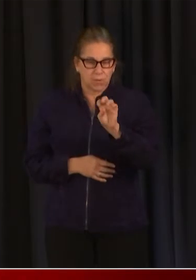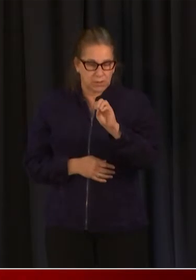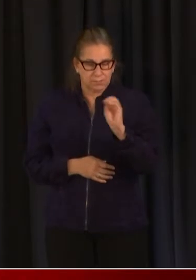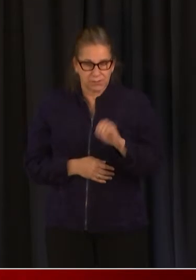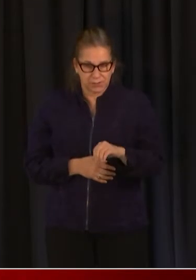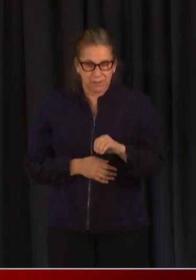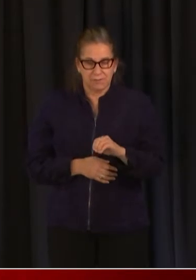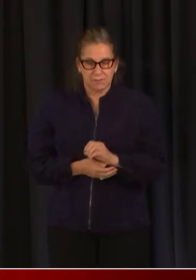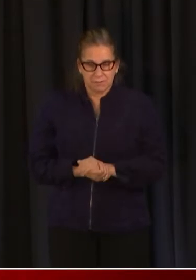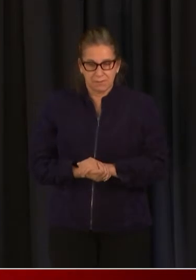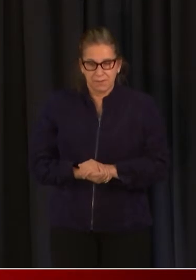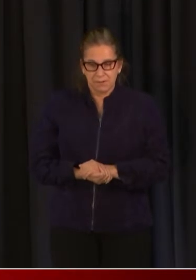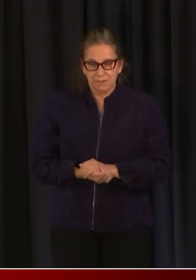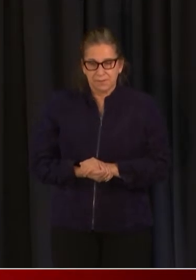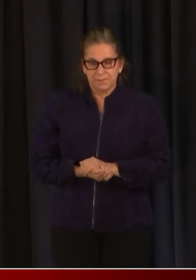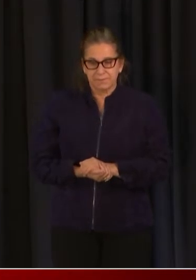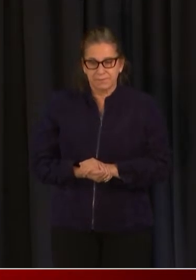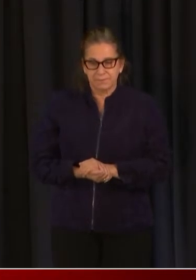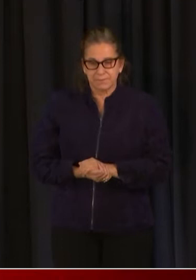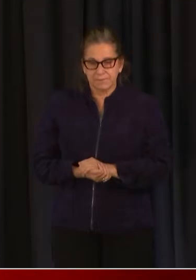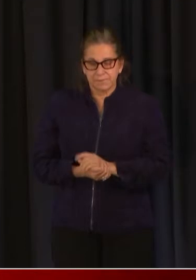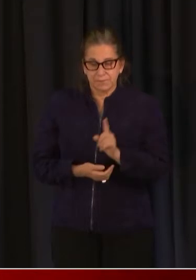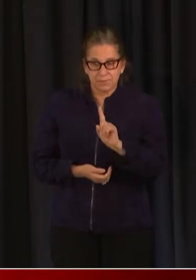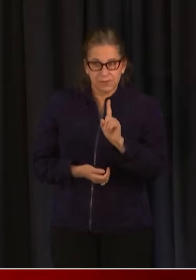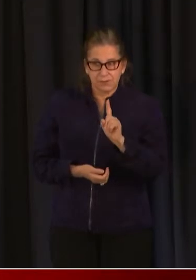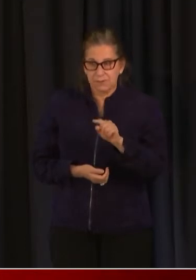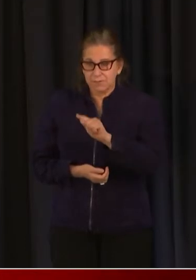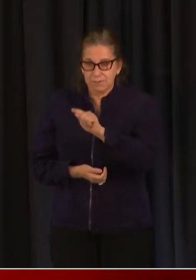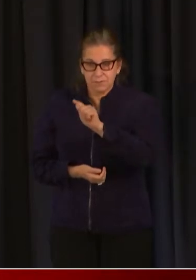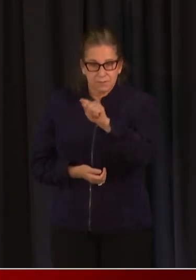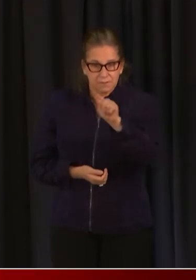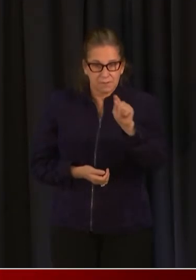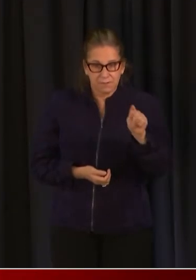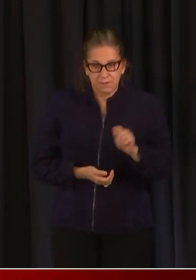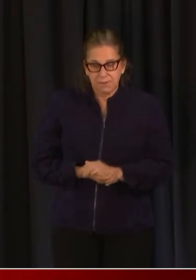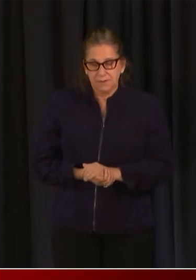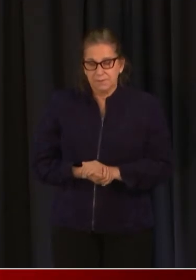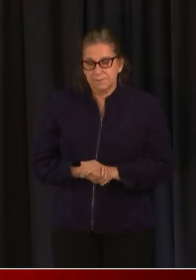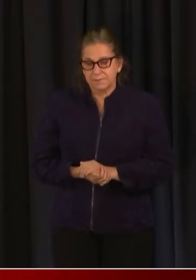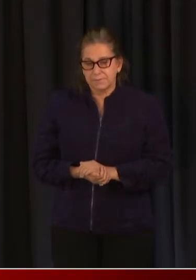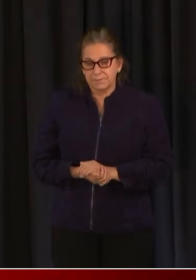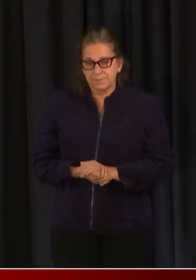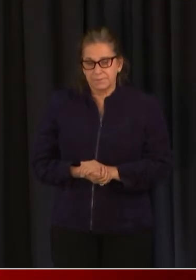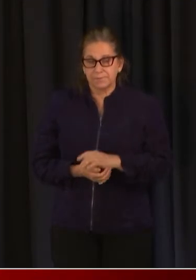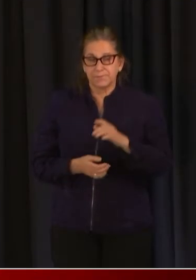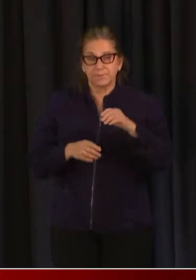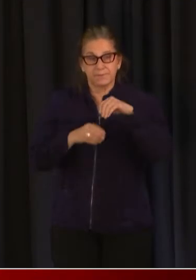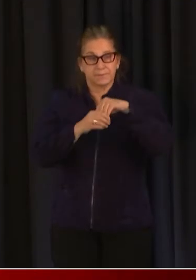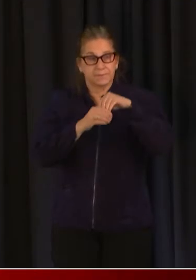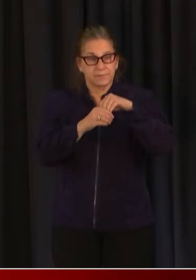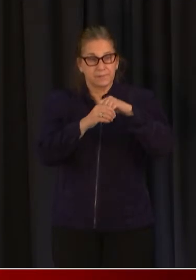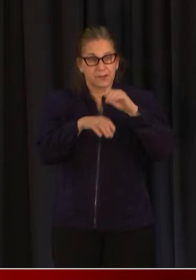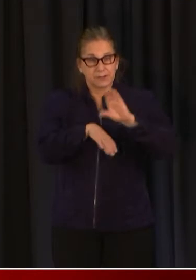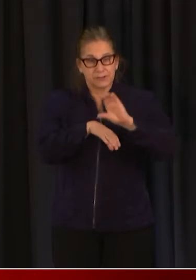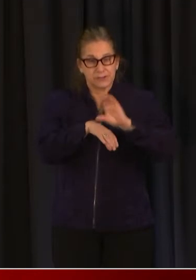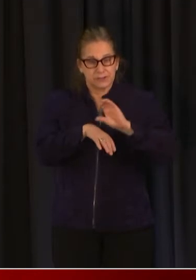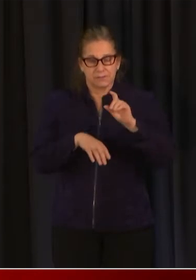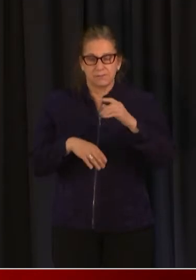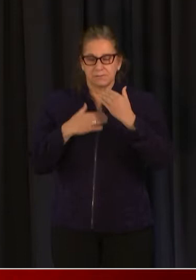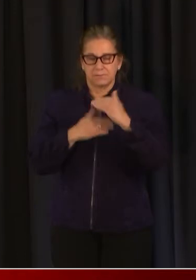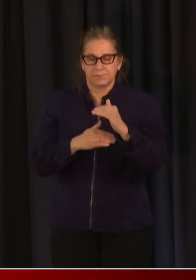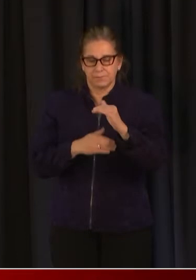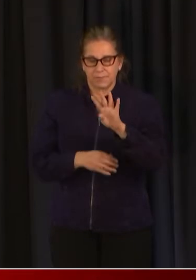the rooms or area where the worship service is being held. And the total limit